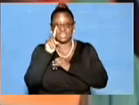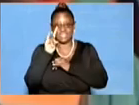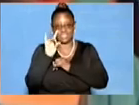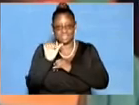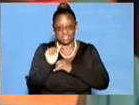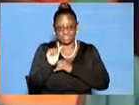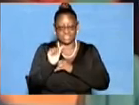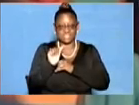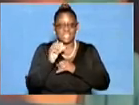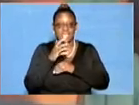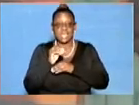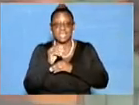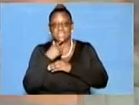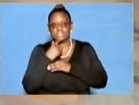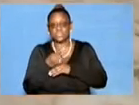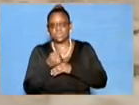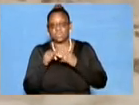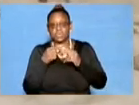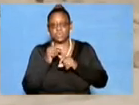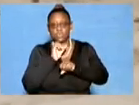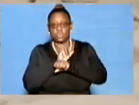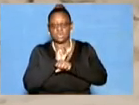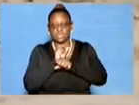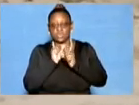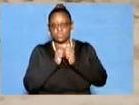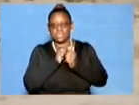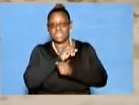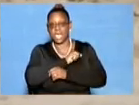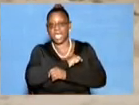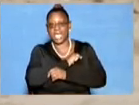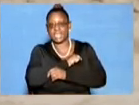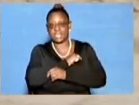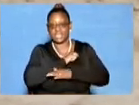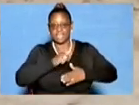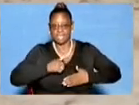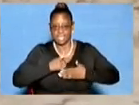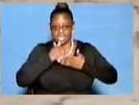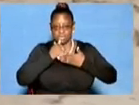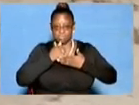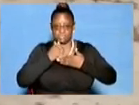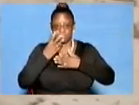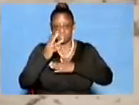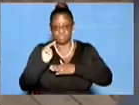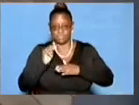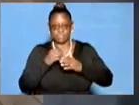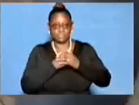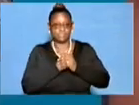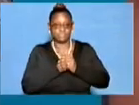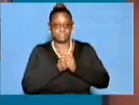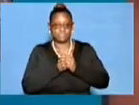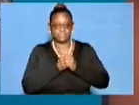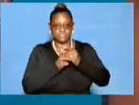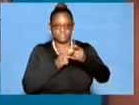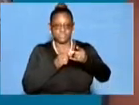shared how being in the choir and working with Cleophas Adderley helped shape their musical careers. Like,